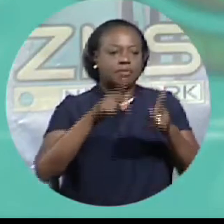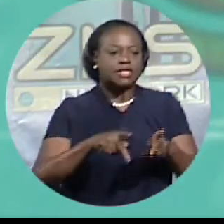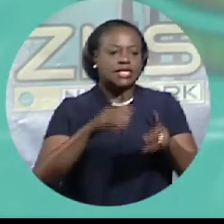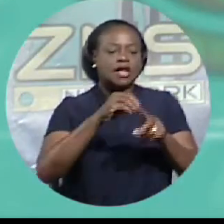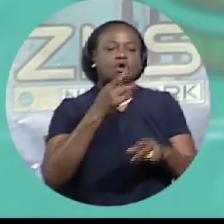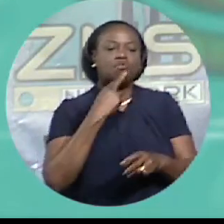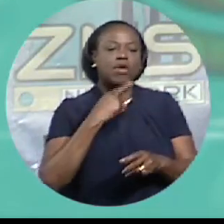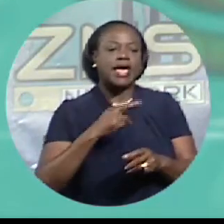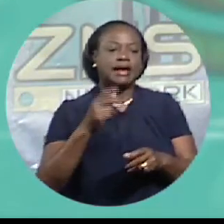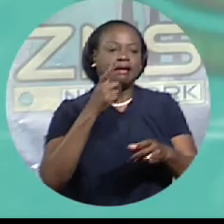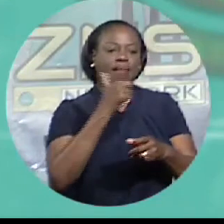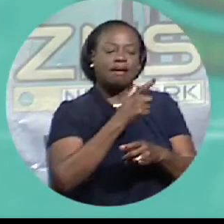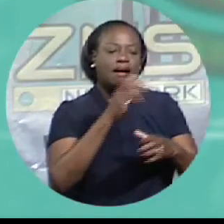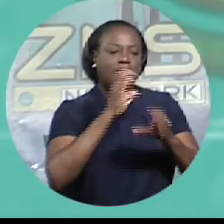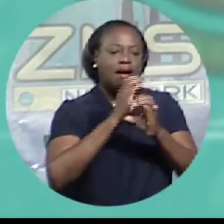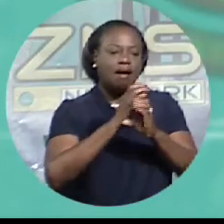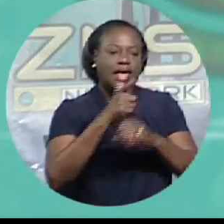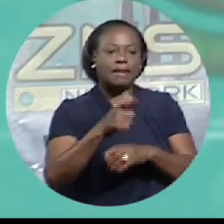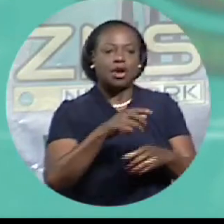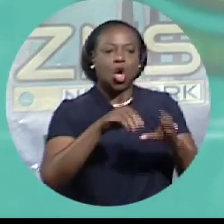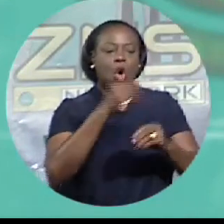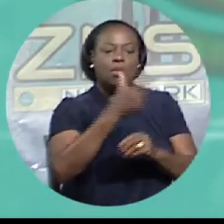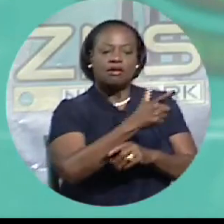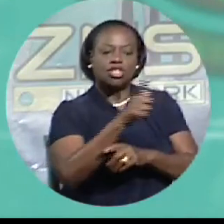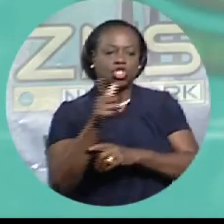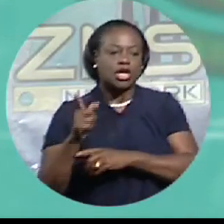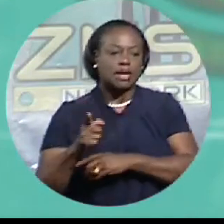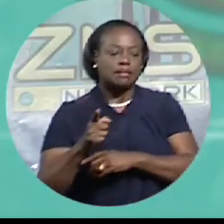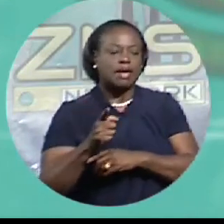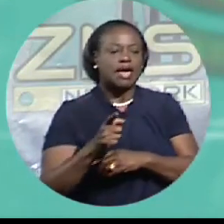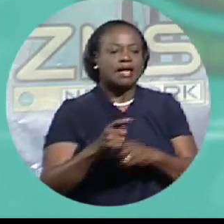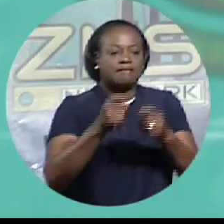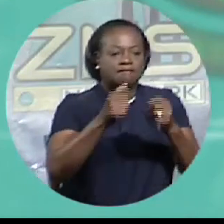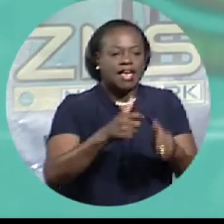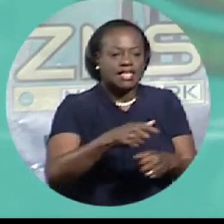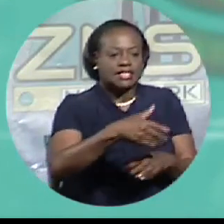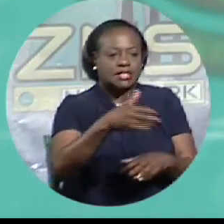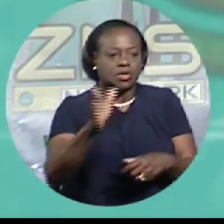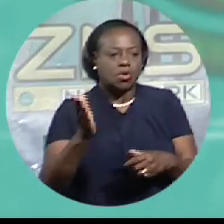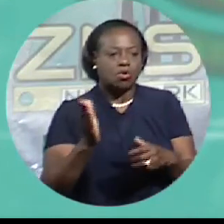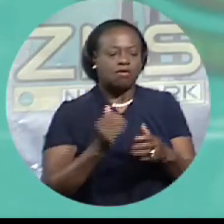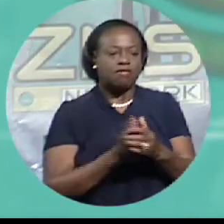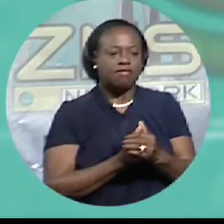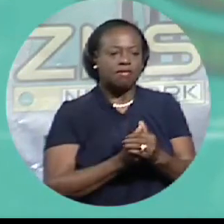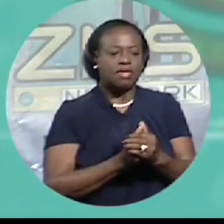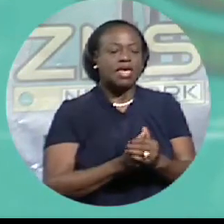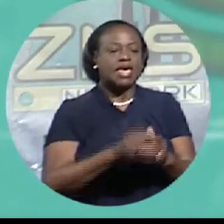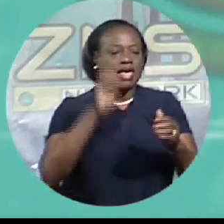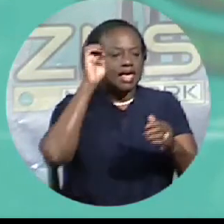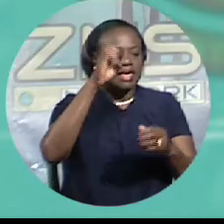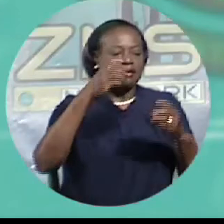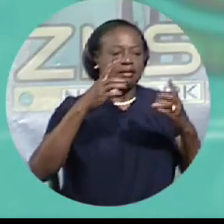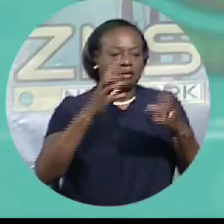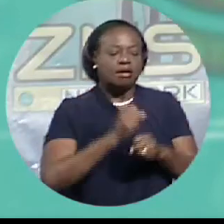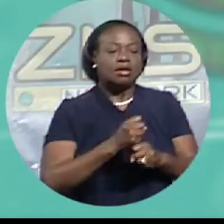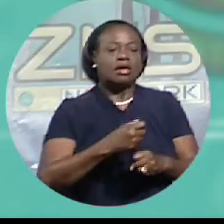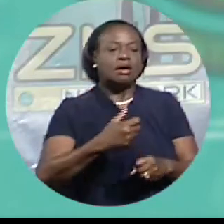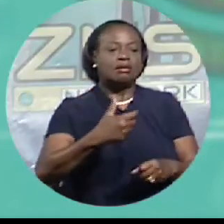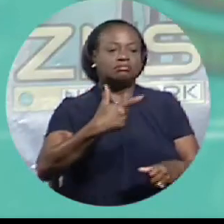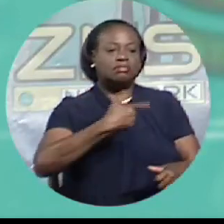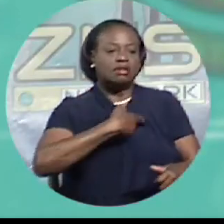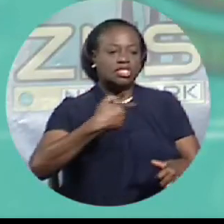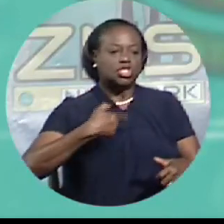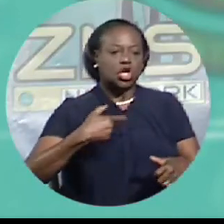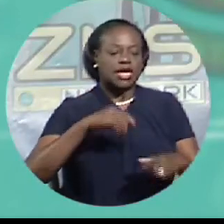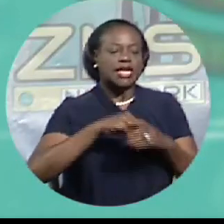and allegedly opened fire and sped off. The victim sustained a gunshot wound to the chest. Police then learned that a man was brought to the